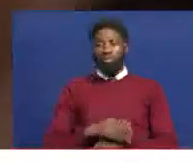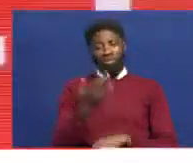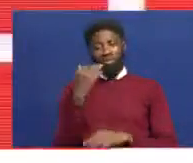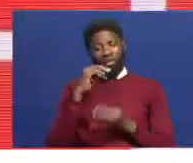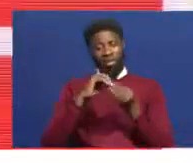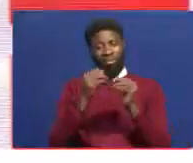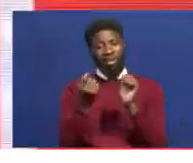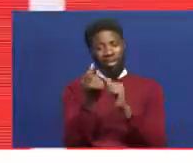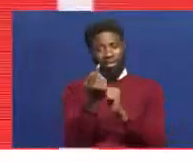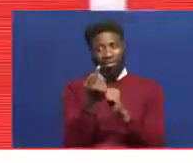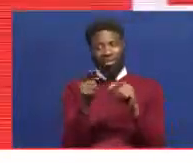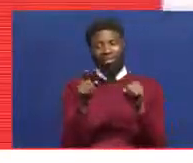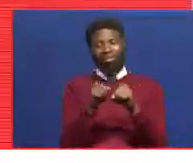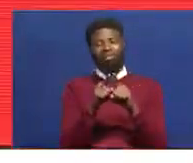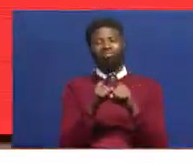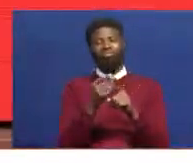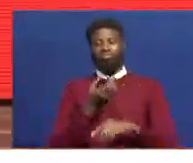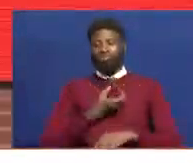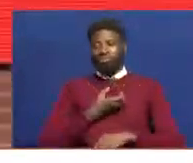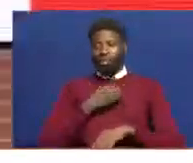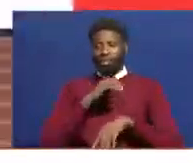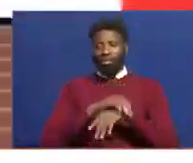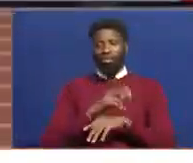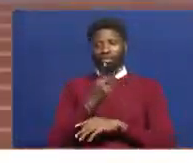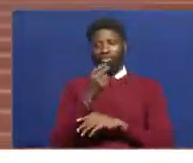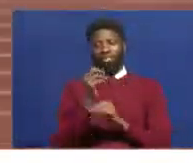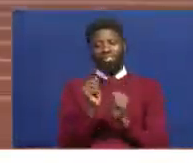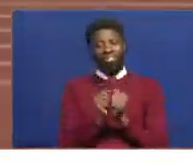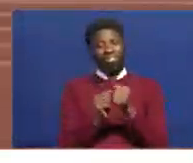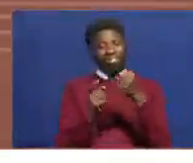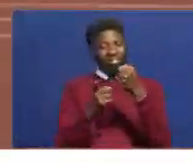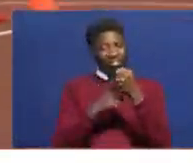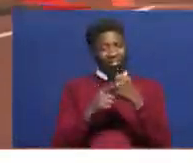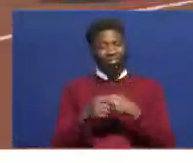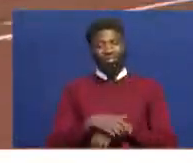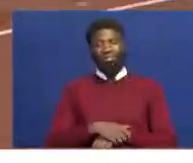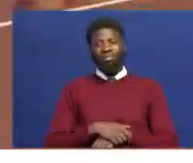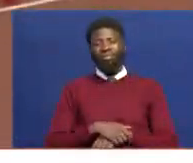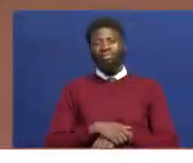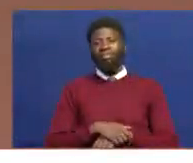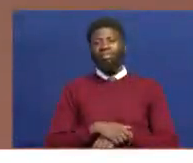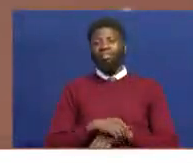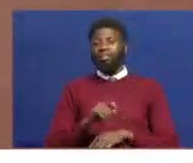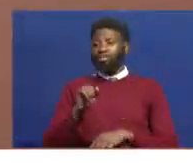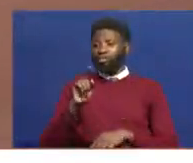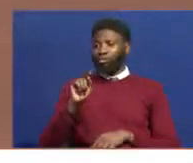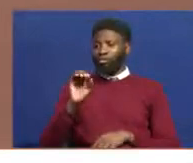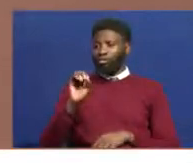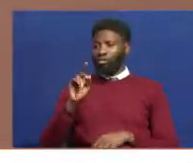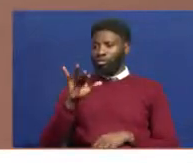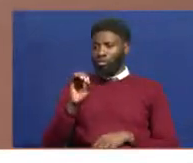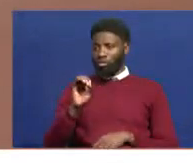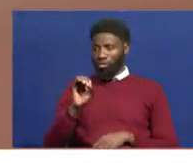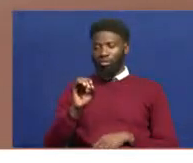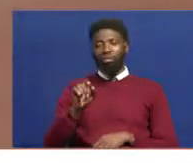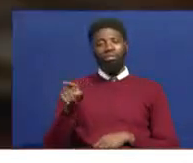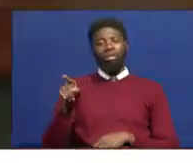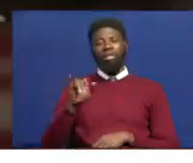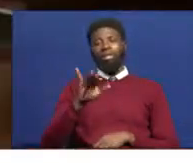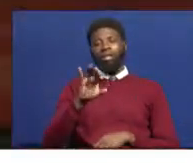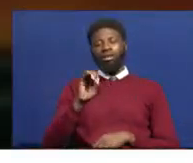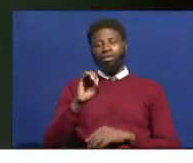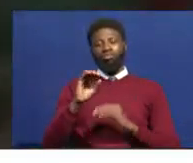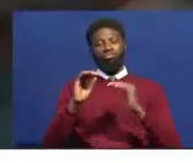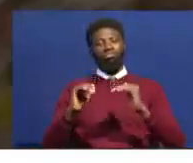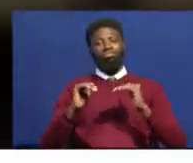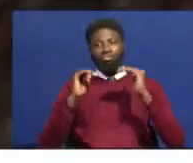and then proceeded to claim a silver medal at the 2016 Rio Olympics. In the delayed showpiece in Tokyo, Yego could not go past the qualification